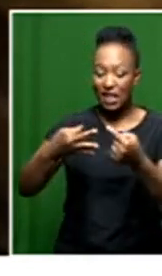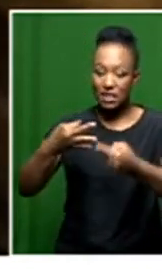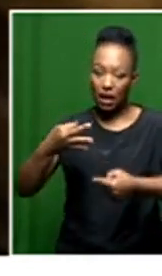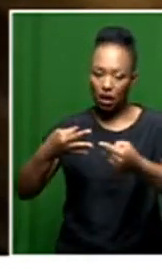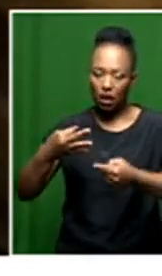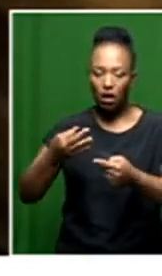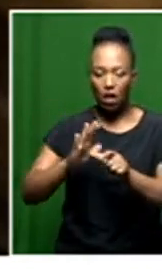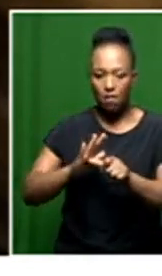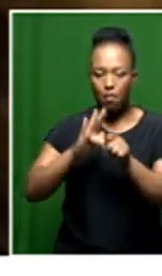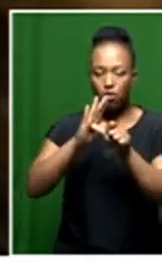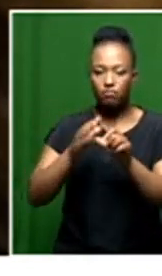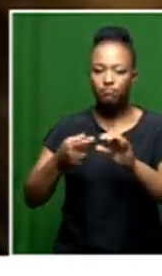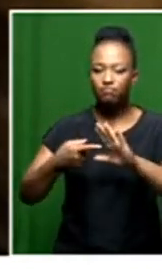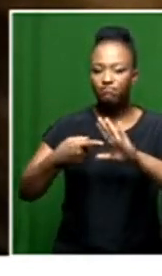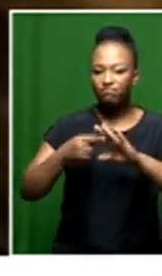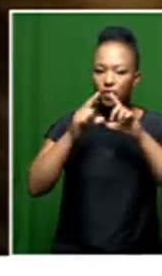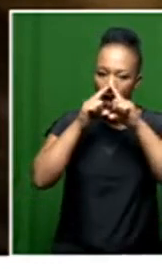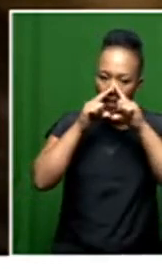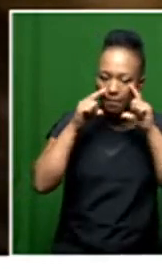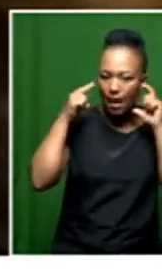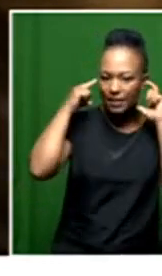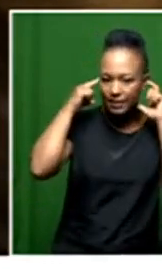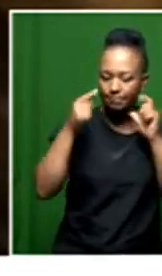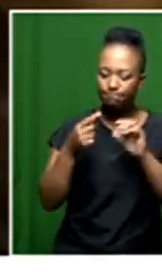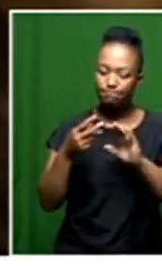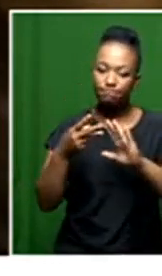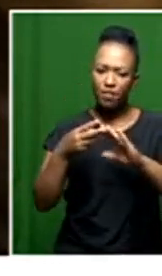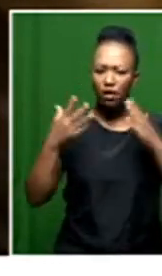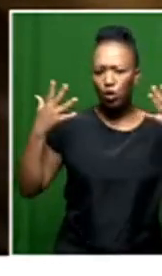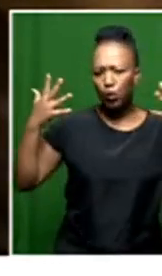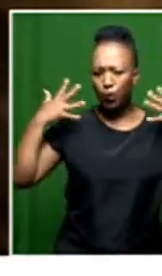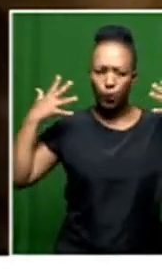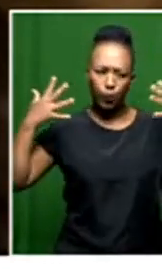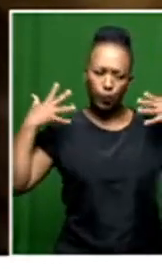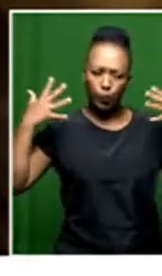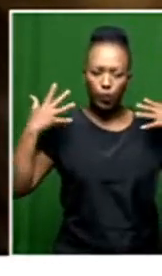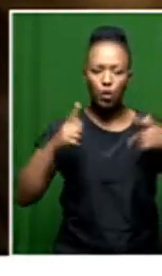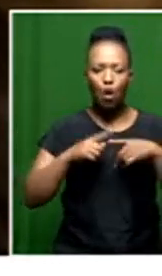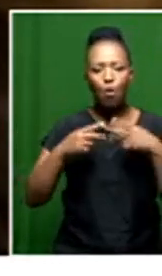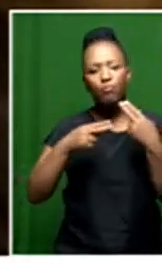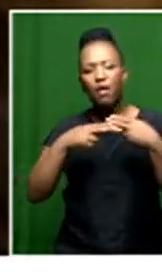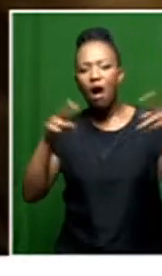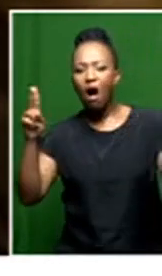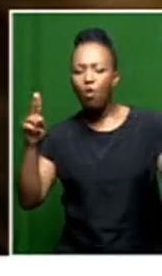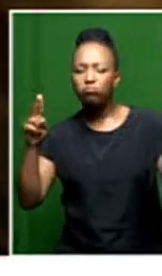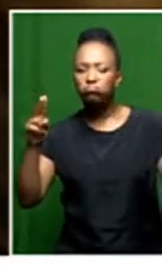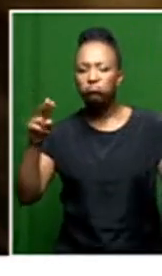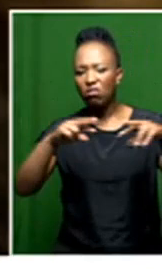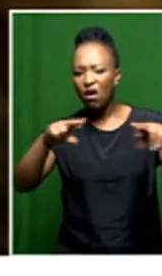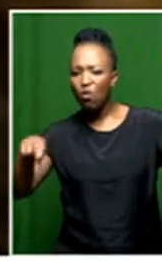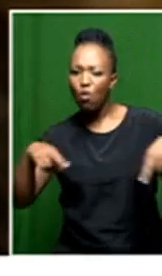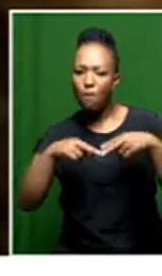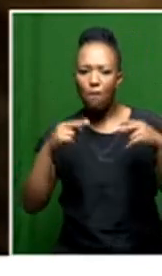one is mask wearing and the other one is ventilation. So if you are in an open space, you are outside your room, which is not